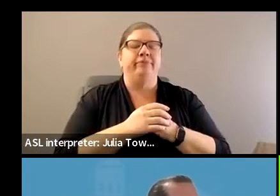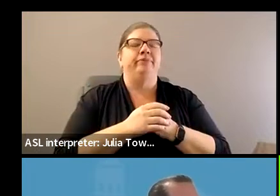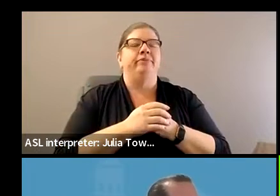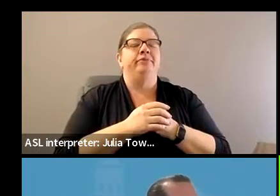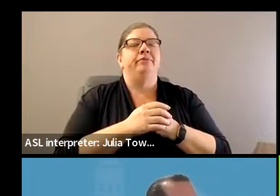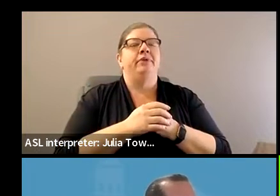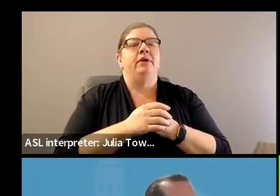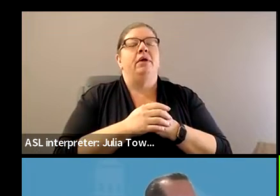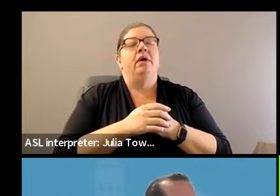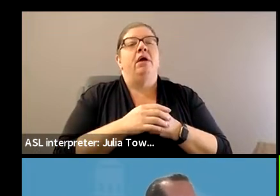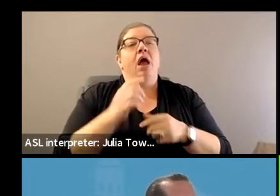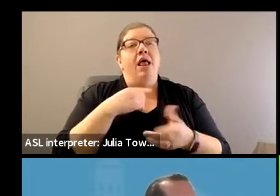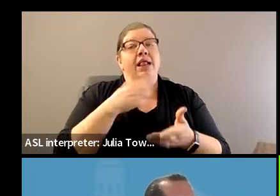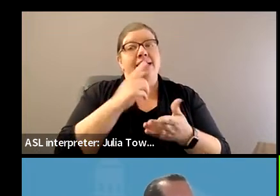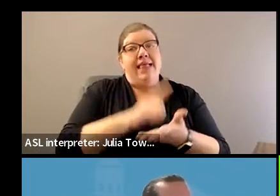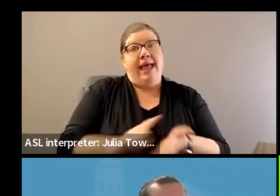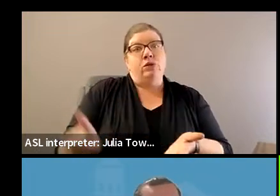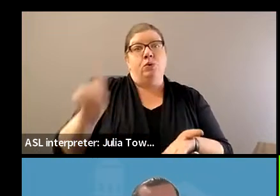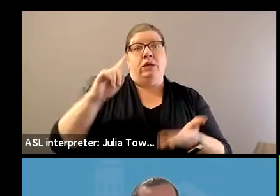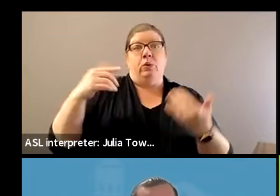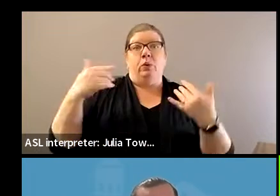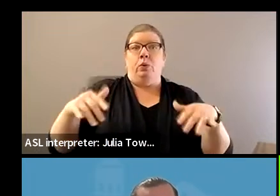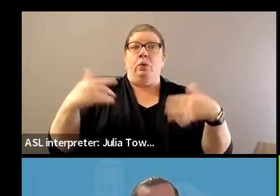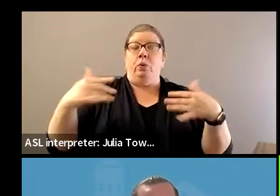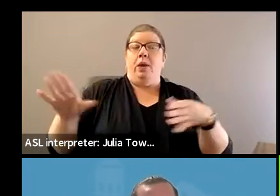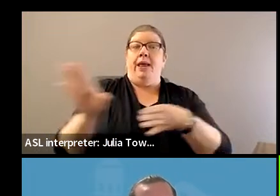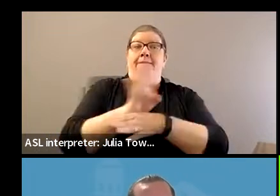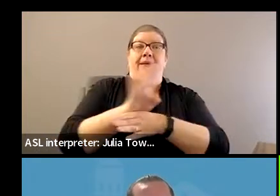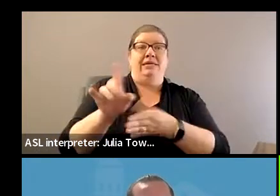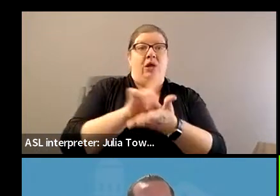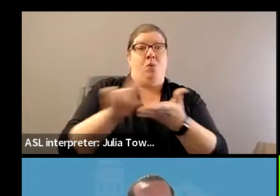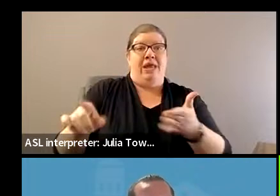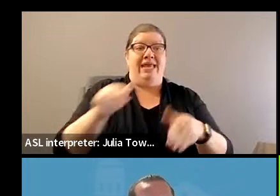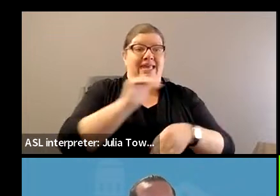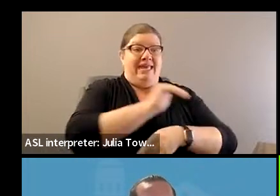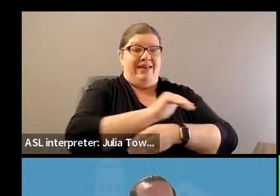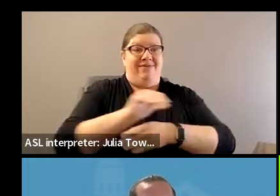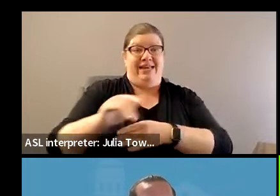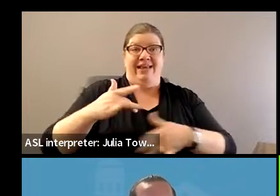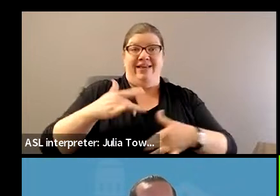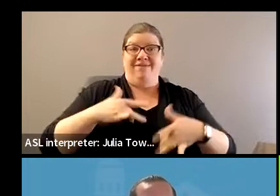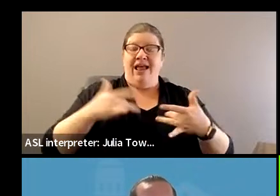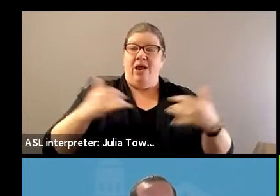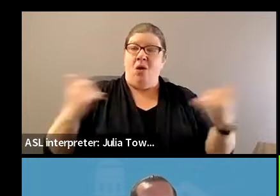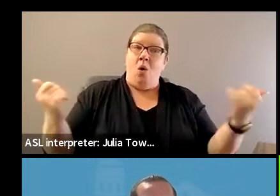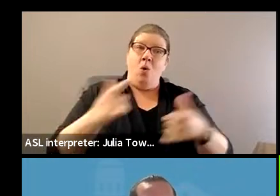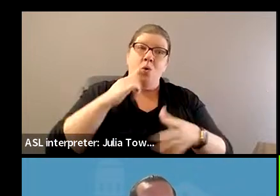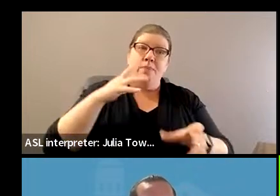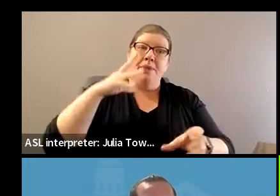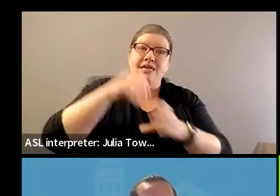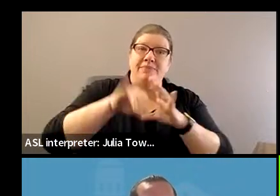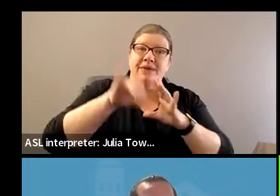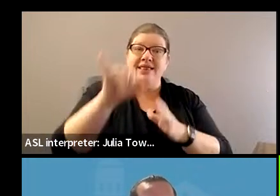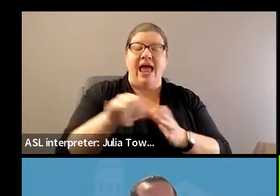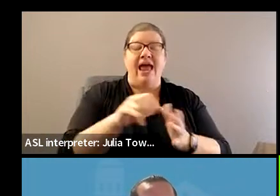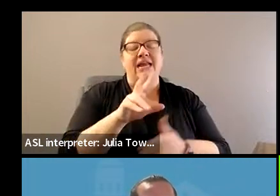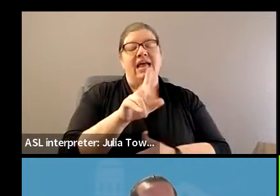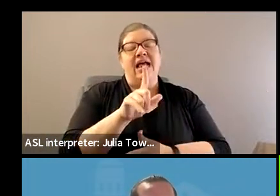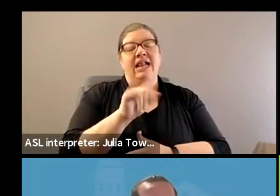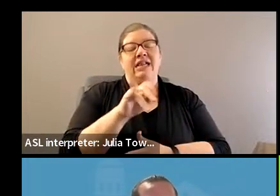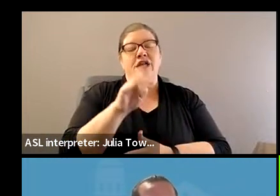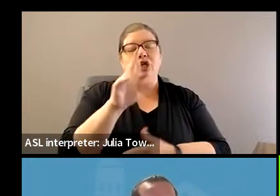thank, last week we had a very busy week with some evening events. I want to thank all those who participated in the Literacy Task